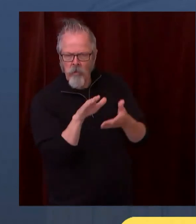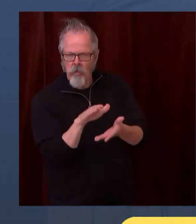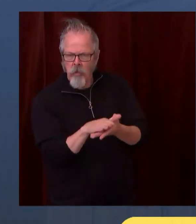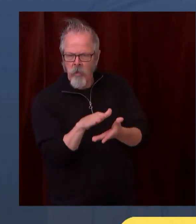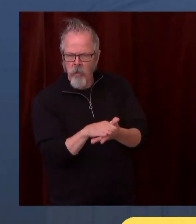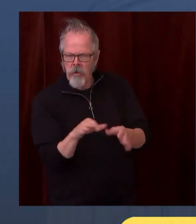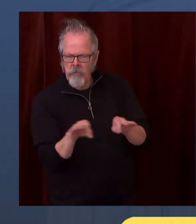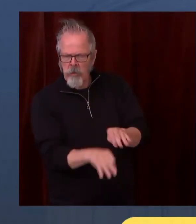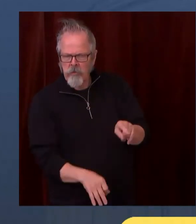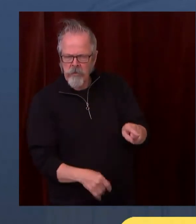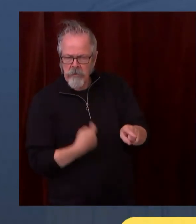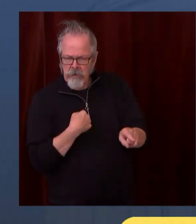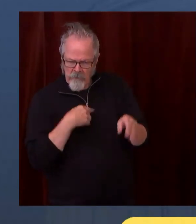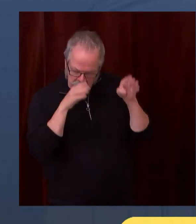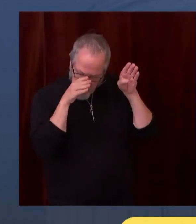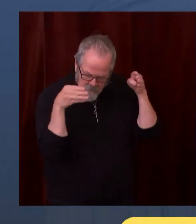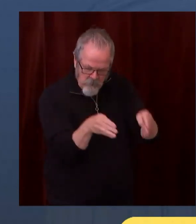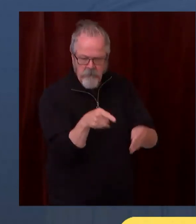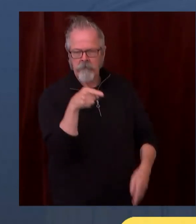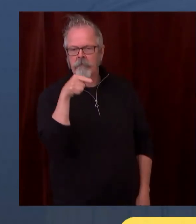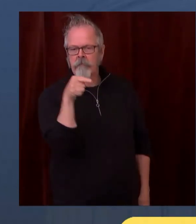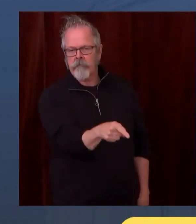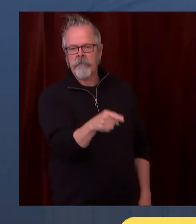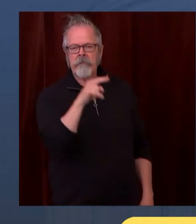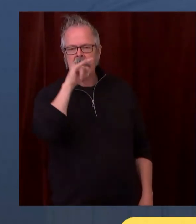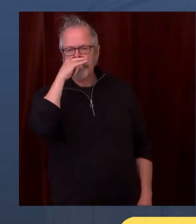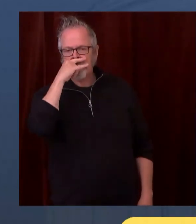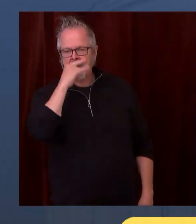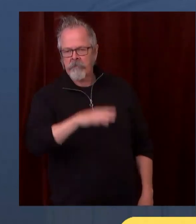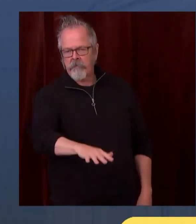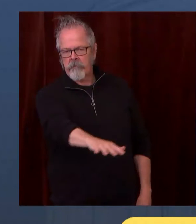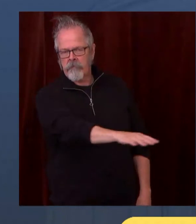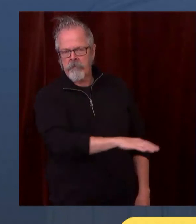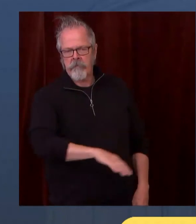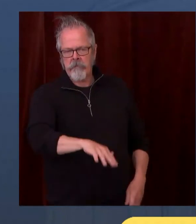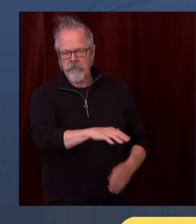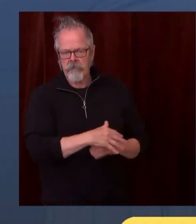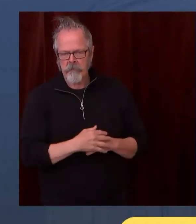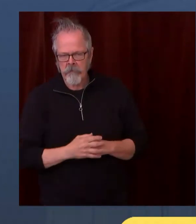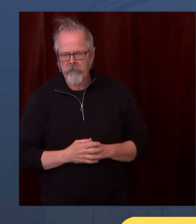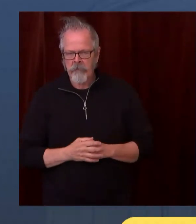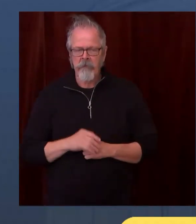I have to say that the Mariners have been quite creative,